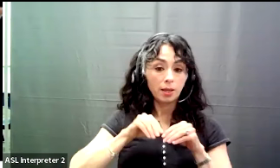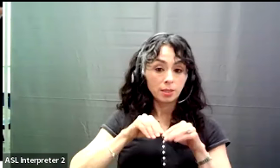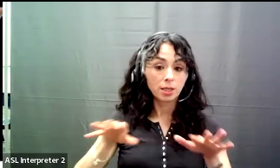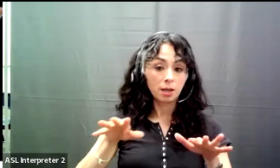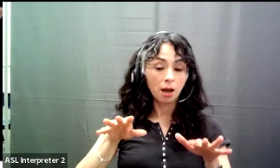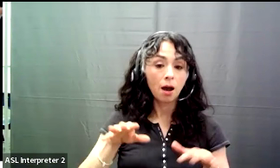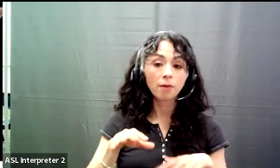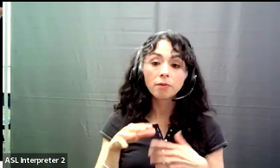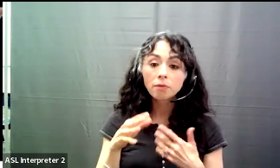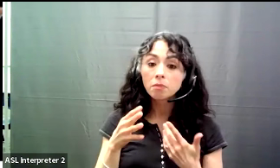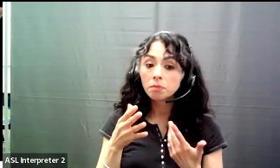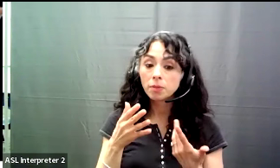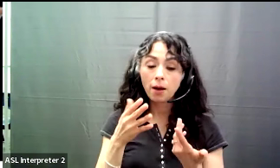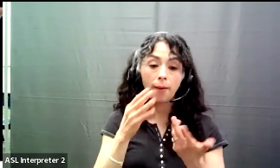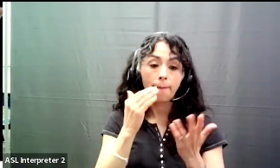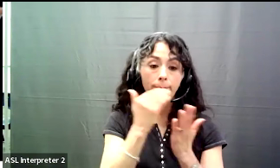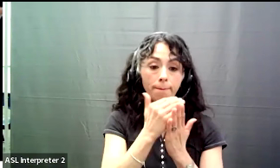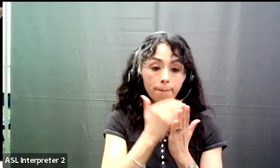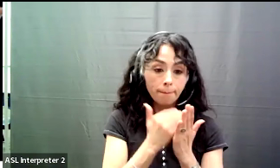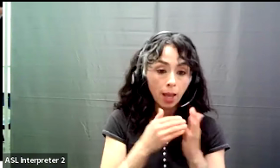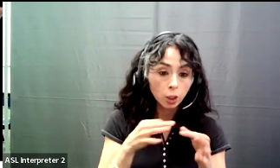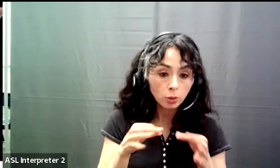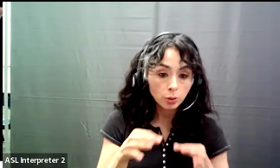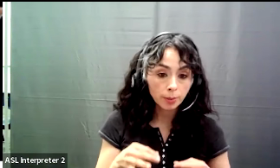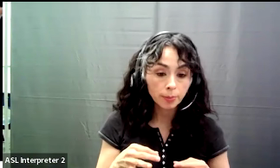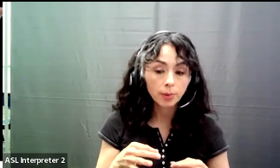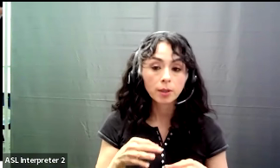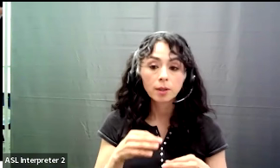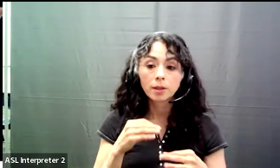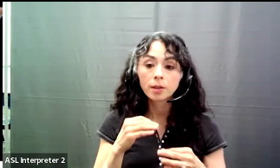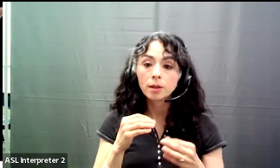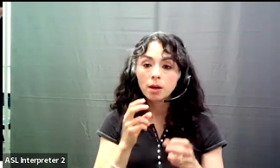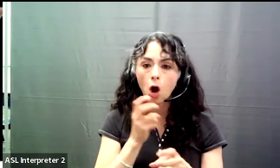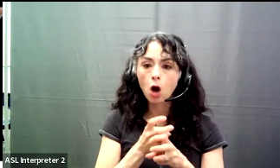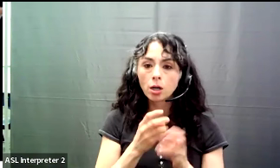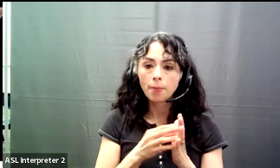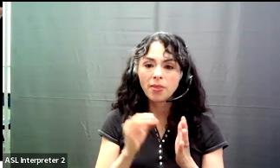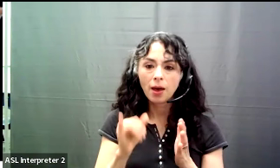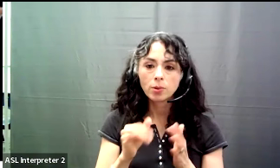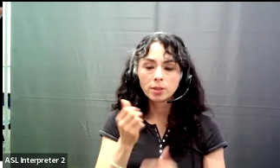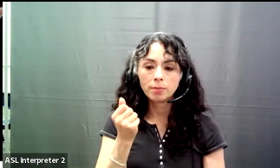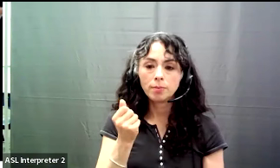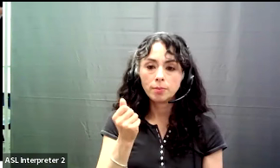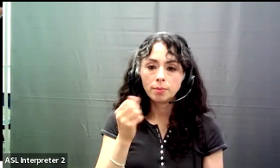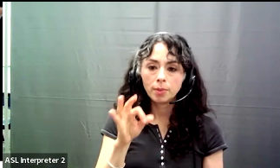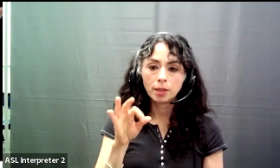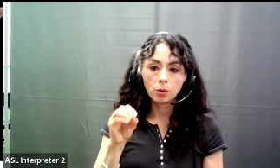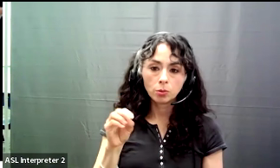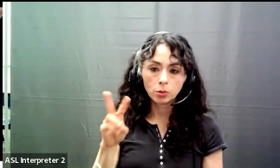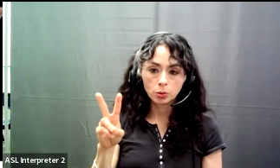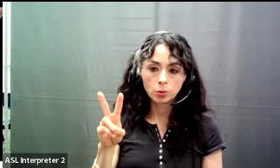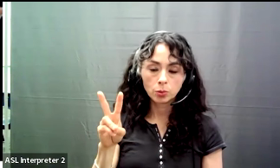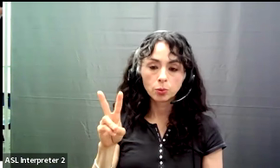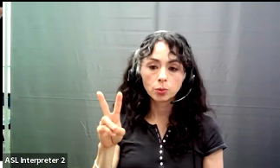first publication of a hard copy and manuscript. This was in 1902.